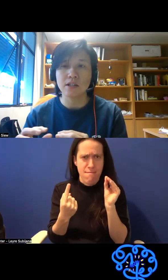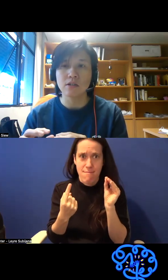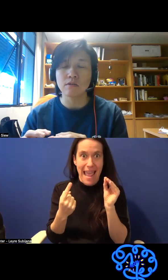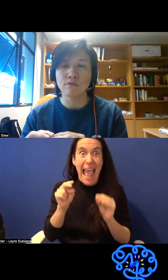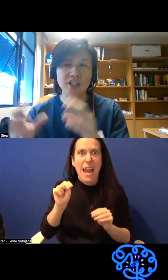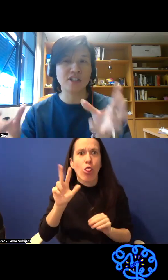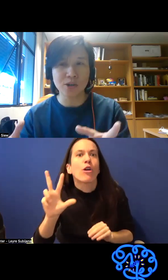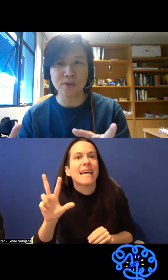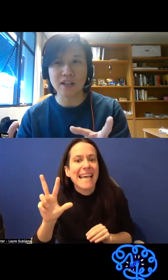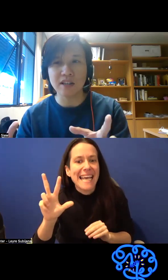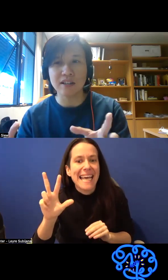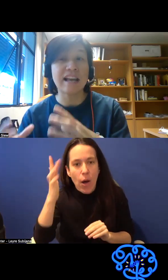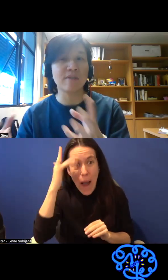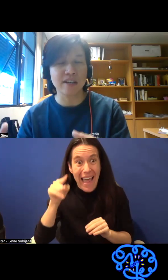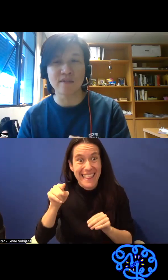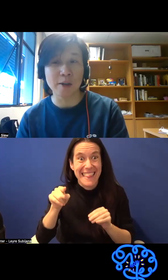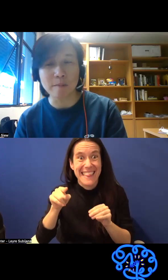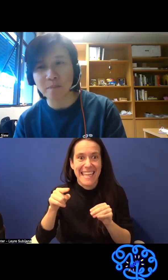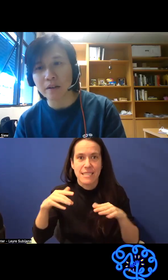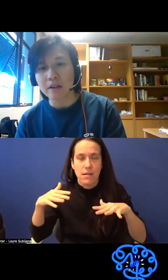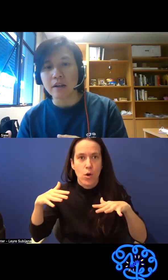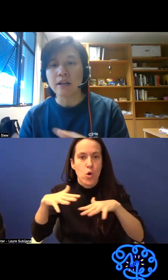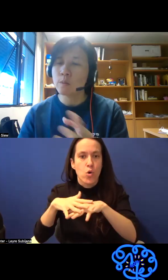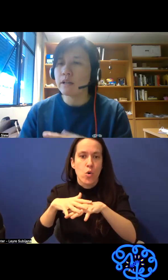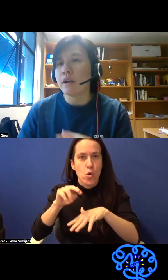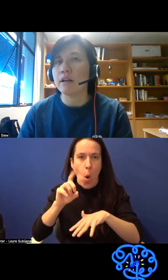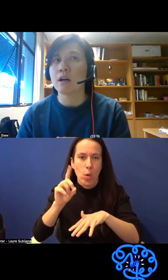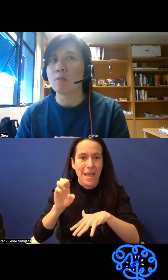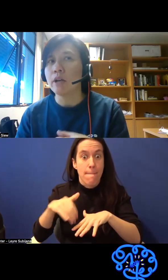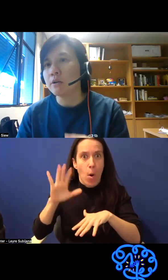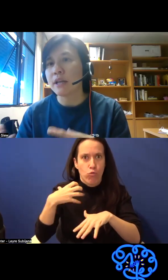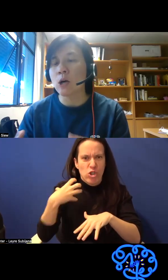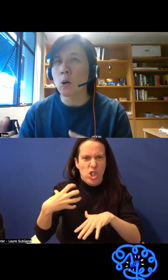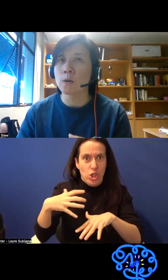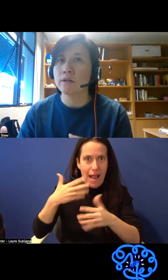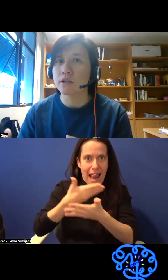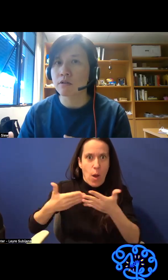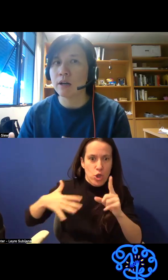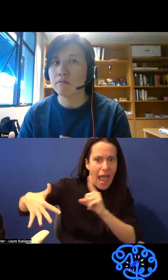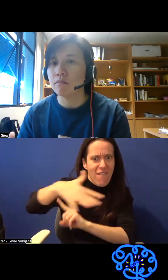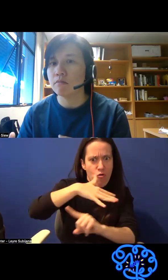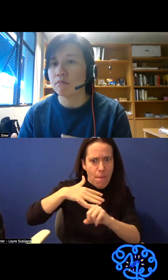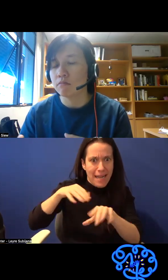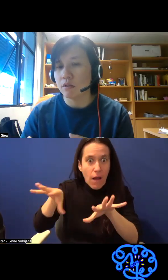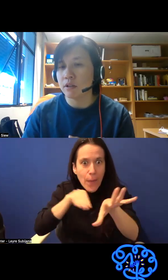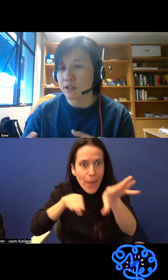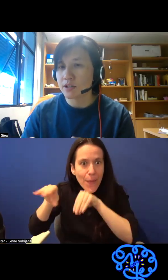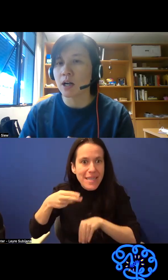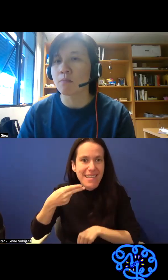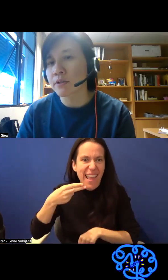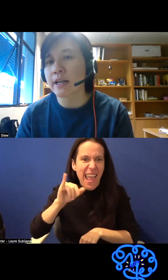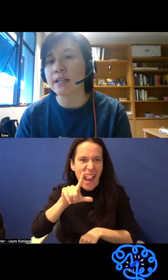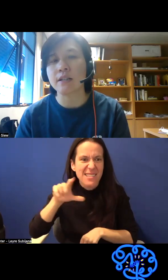that is the richest node in the language environment. And the way that Hills et al. Describe